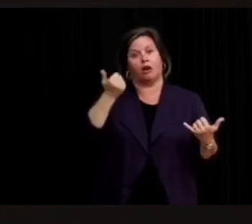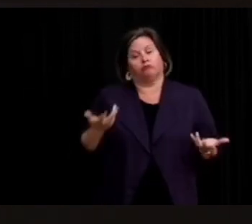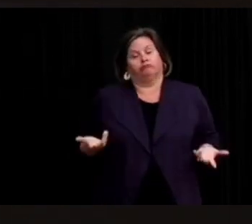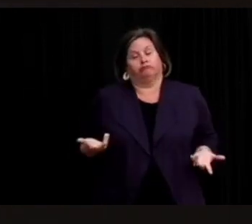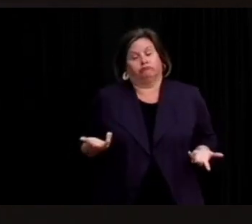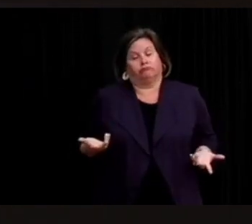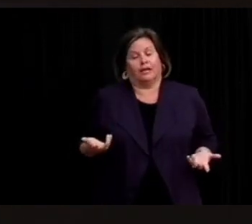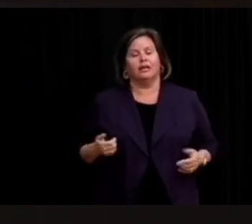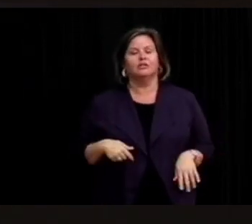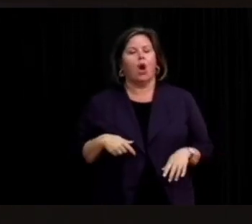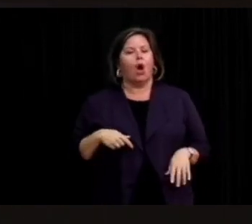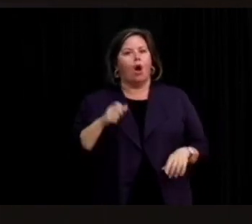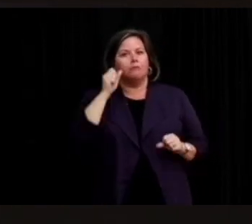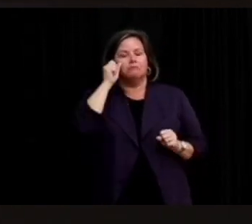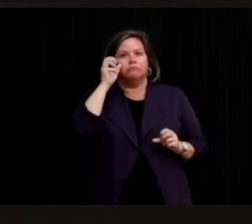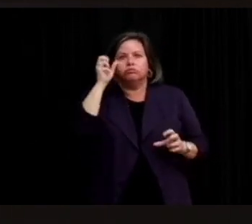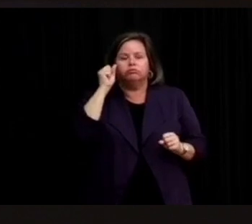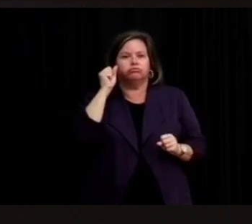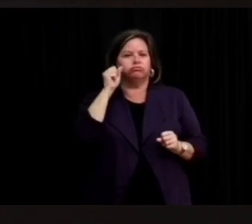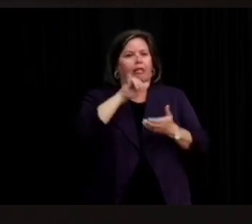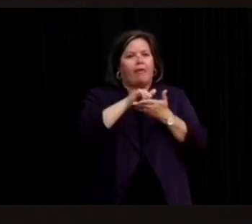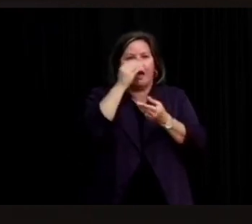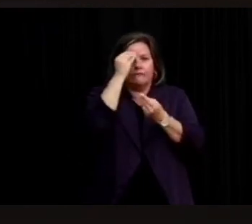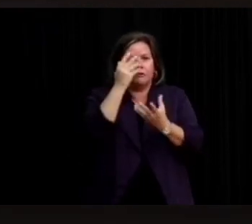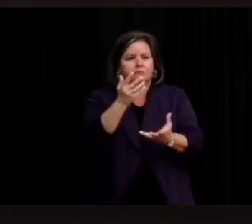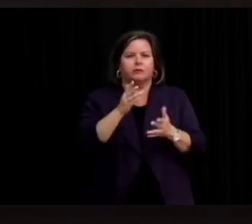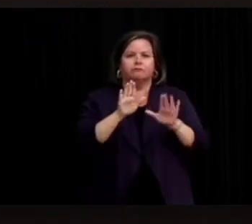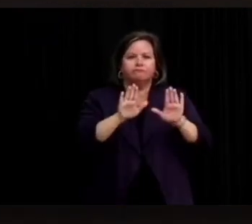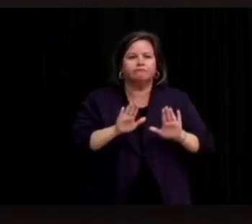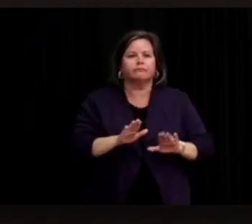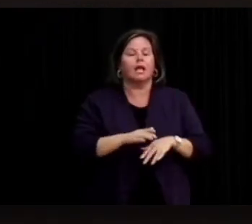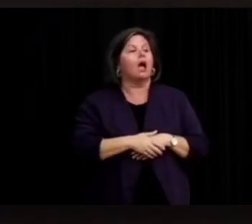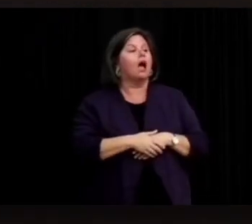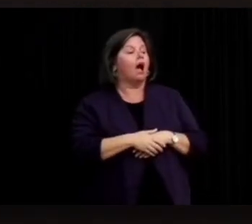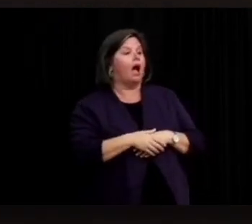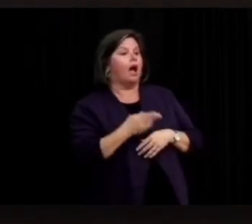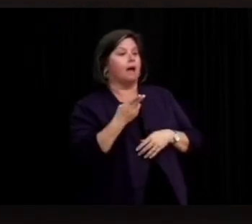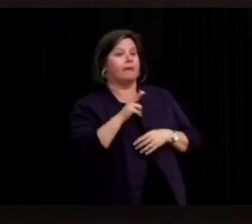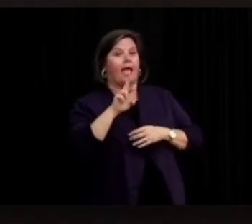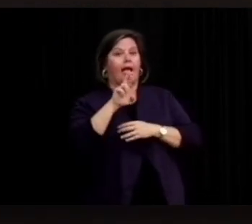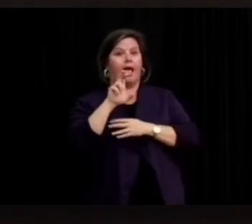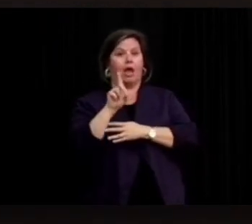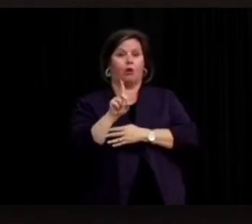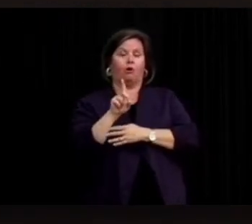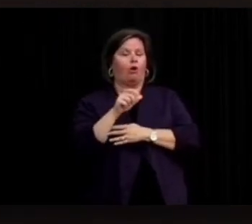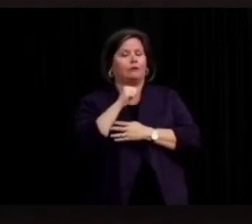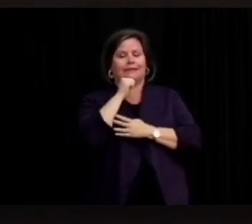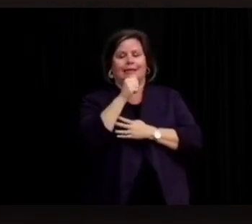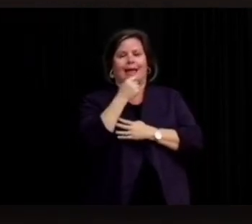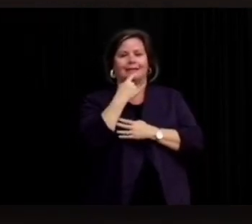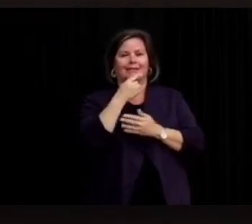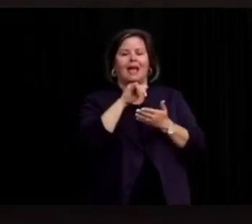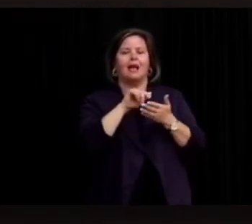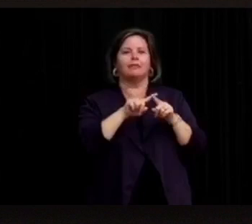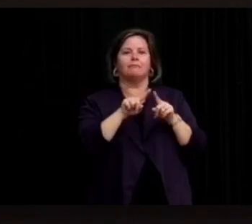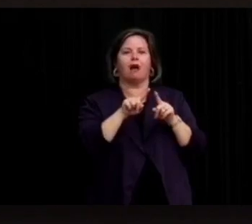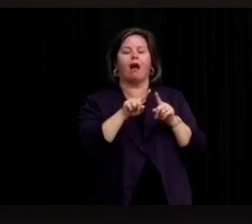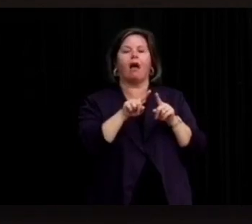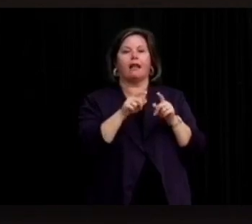an eye-opener and certainly something that we all needed to be aware of. Harold did not mention that everything has been